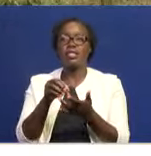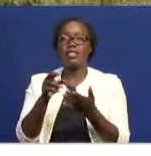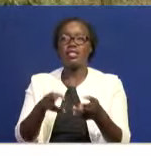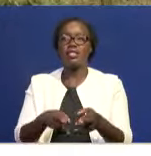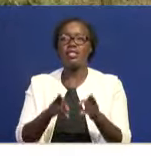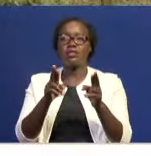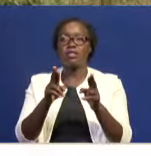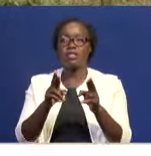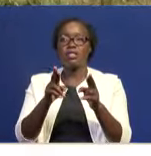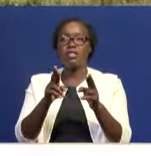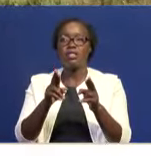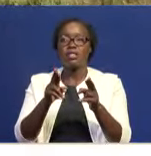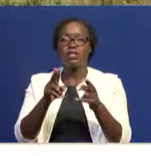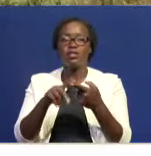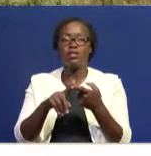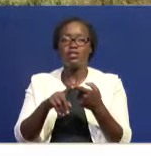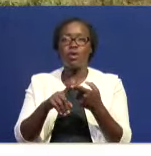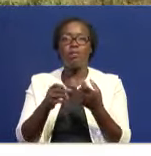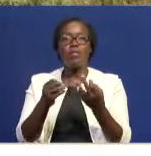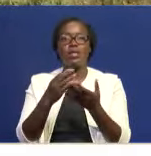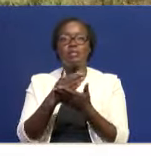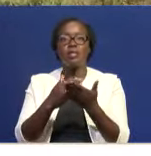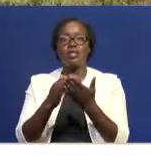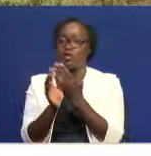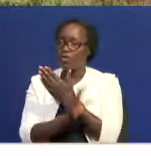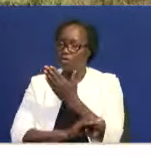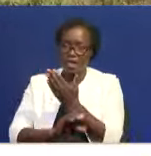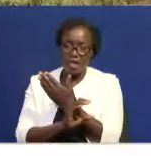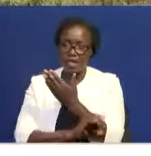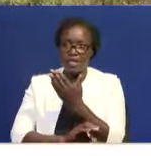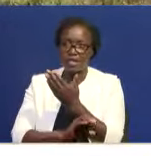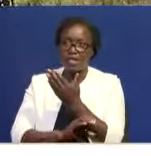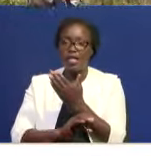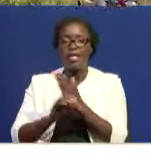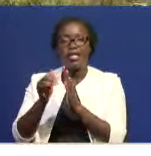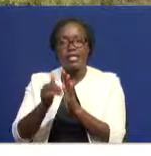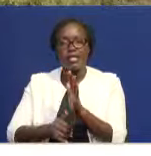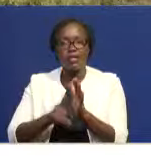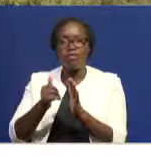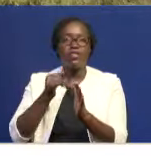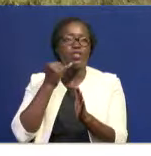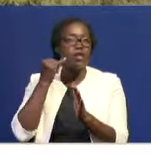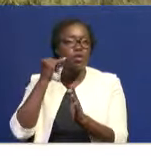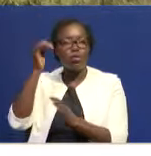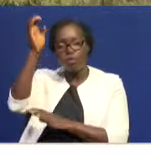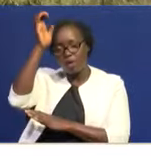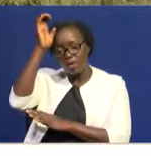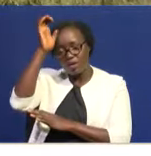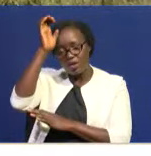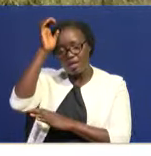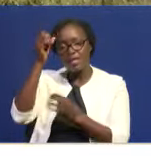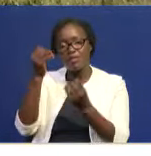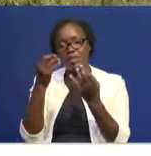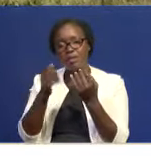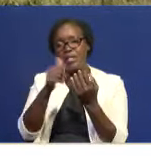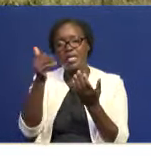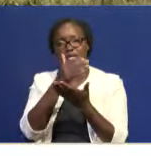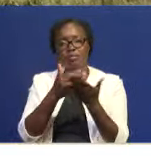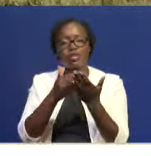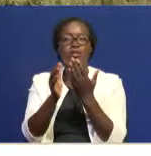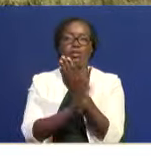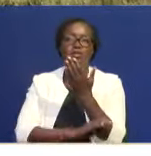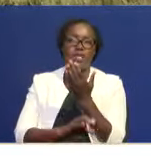route that is applying to many parts of the country, to Naivasha, Nakuru, Eldoret, and many other parts of the